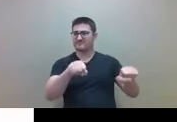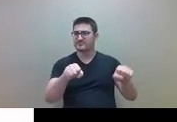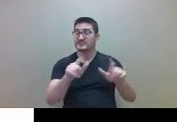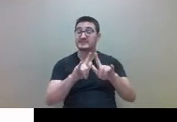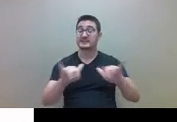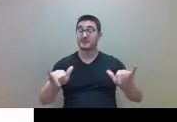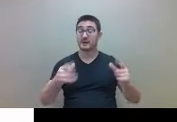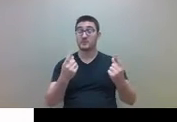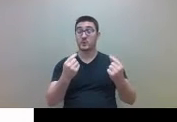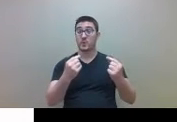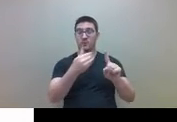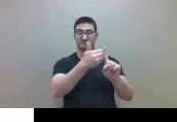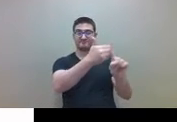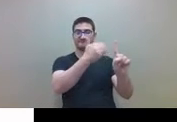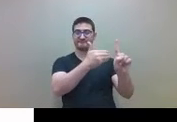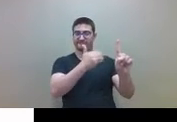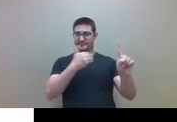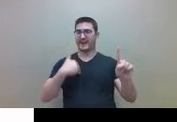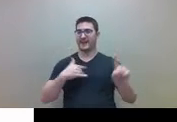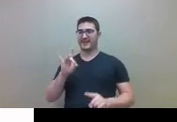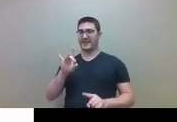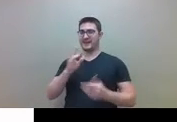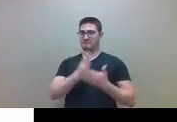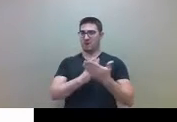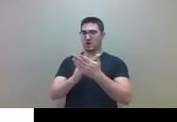of wellness.